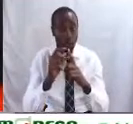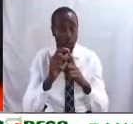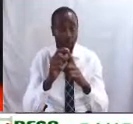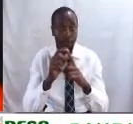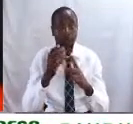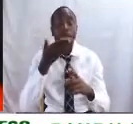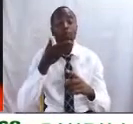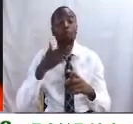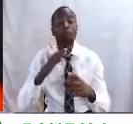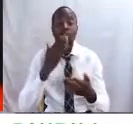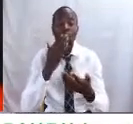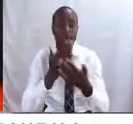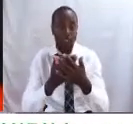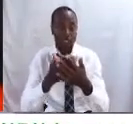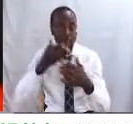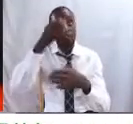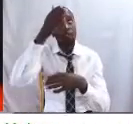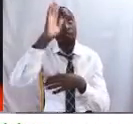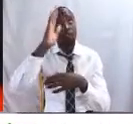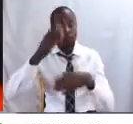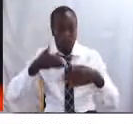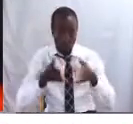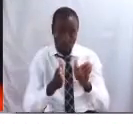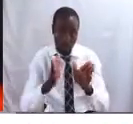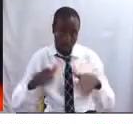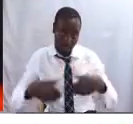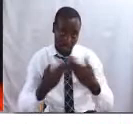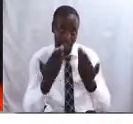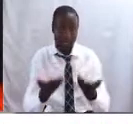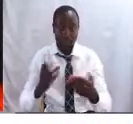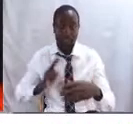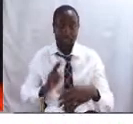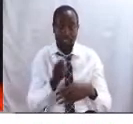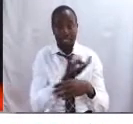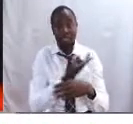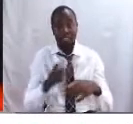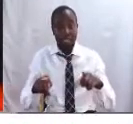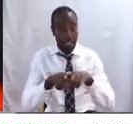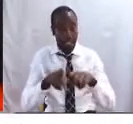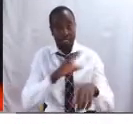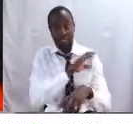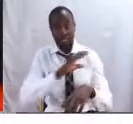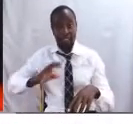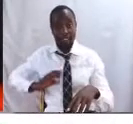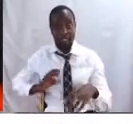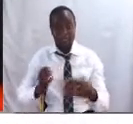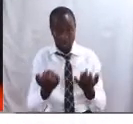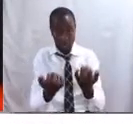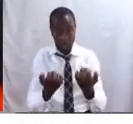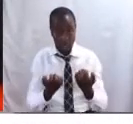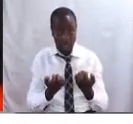want to thank God for this opportunity that he has given us. As a Christian, we are required to